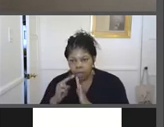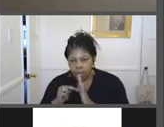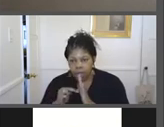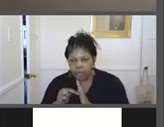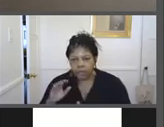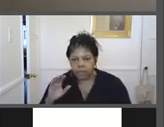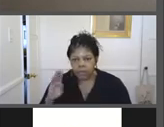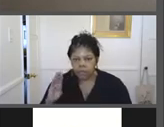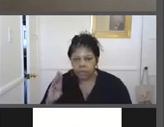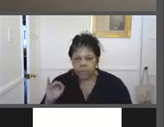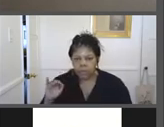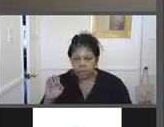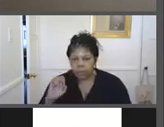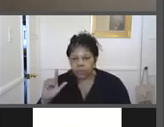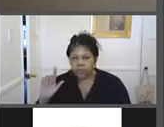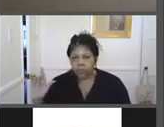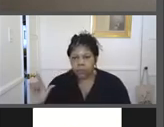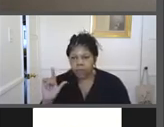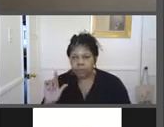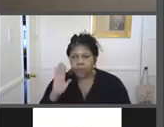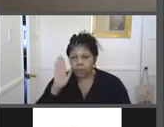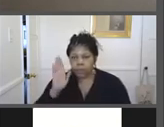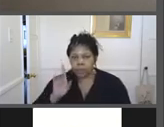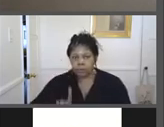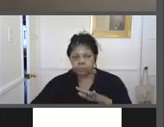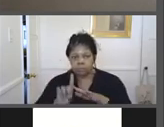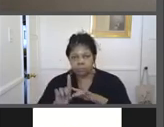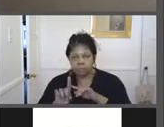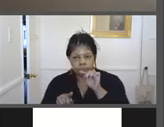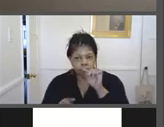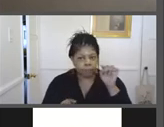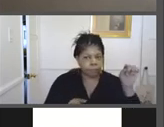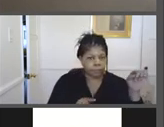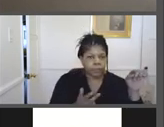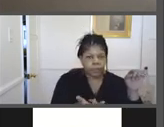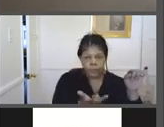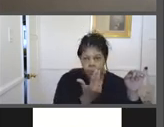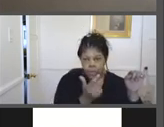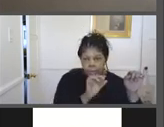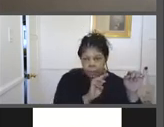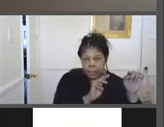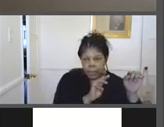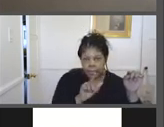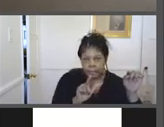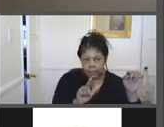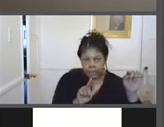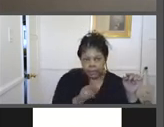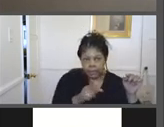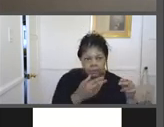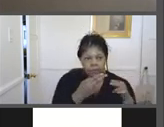And that pops up. And the 3 millimeter one that you want, the little mop fan brush, I guess is what they